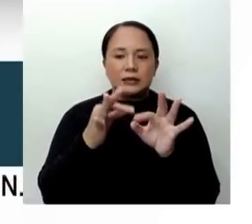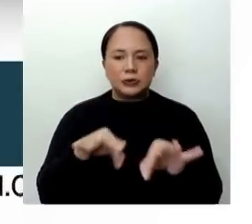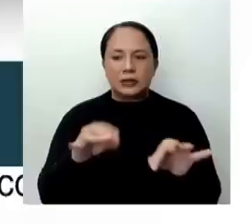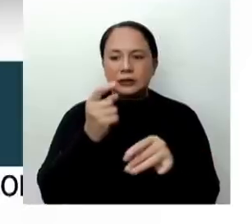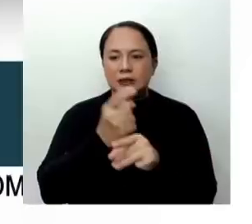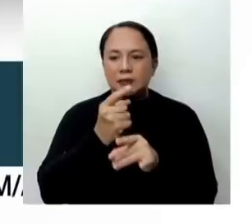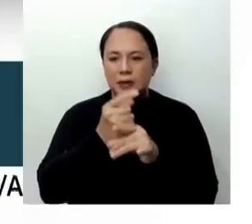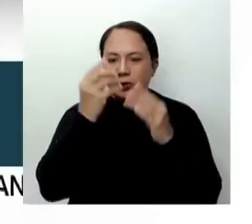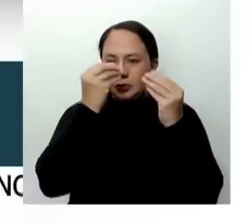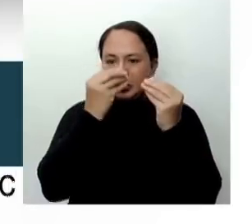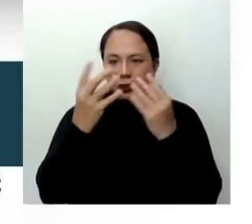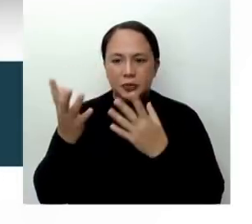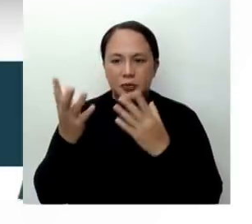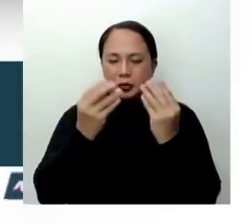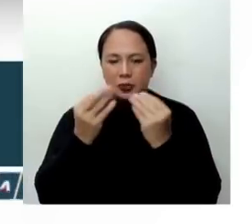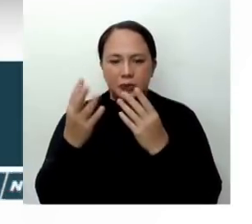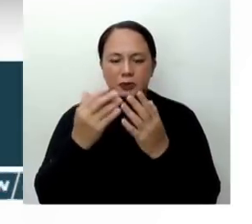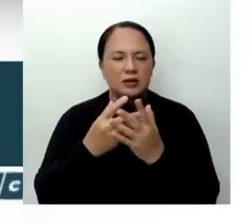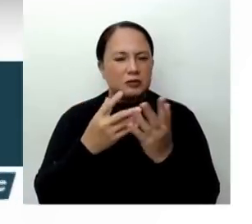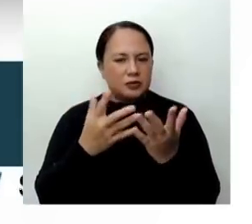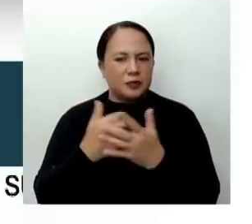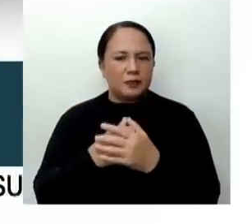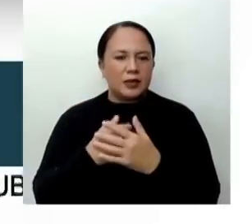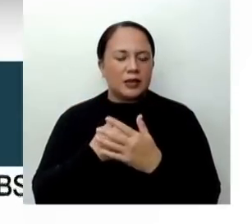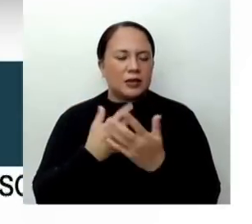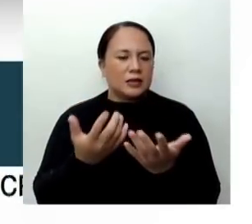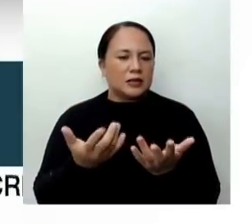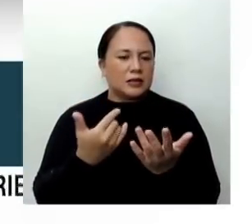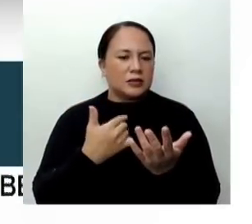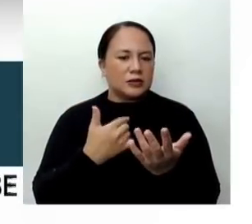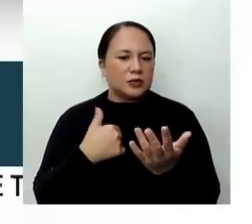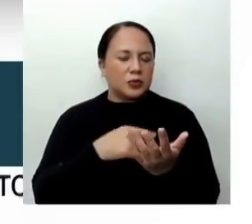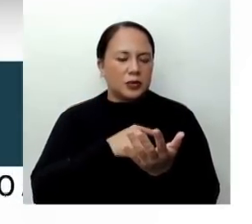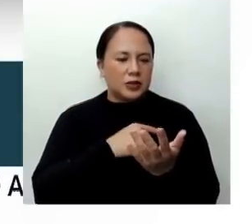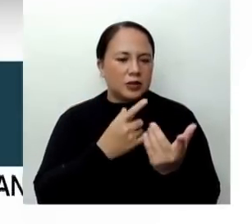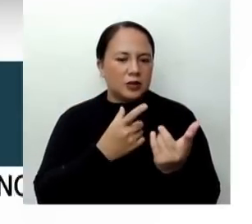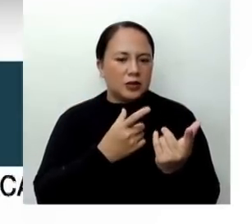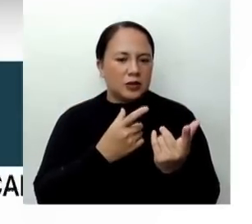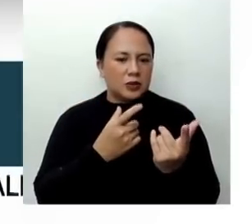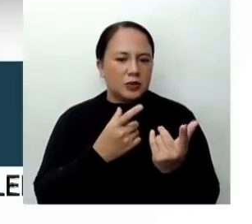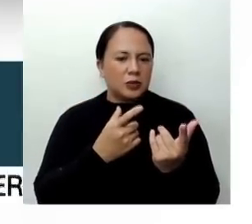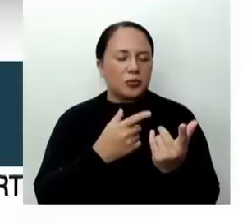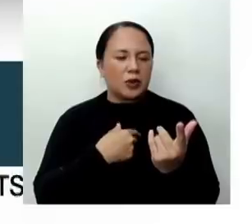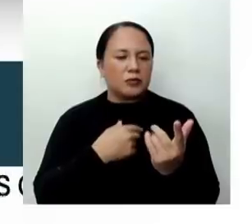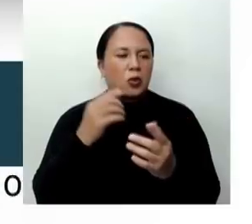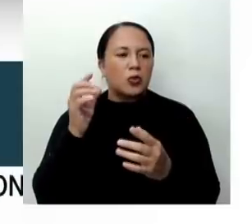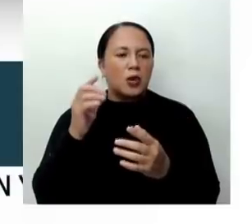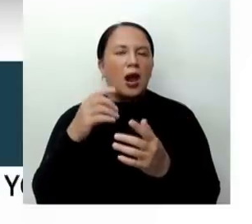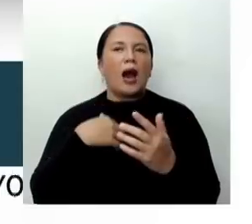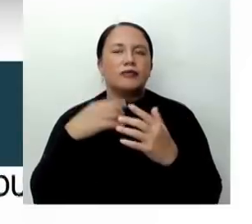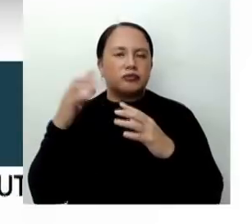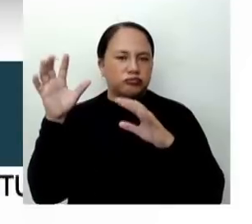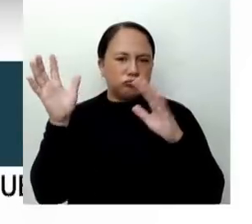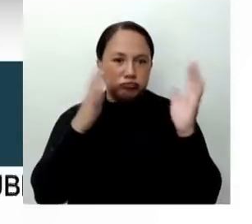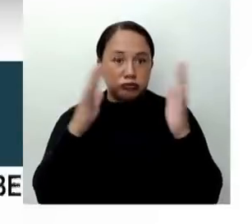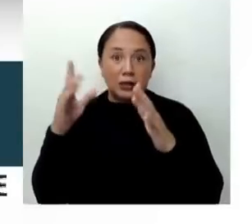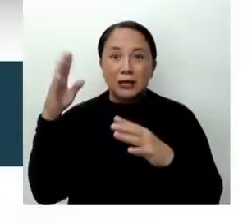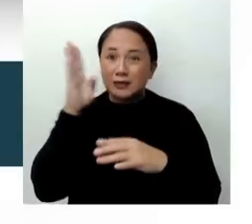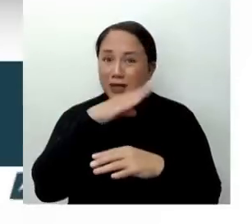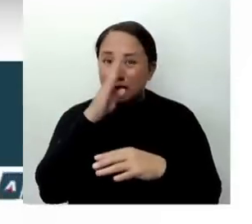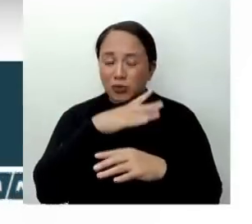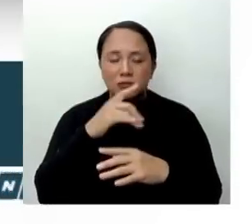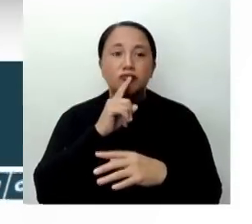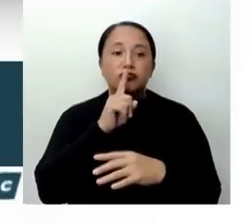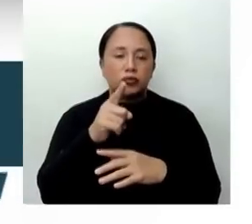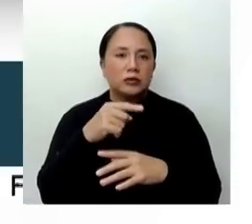na makarating sa kanila. Itong ating eastern seaboard po talaga ay very exposed sa entry ng mga bagyo. Hanggang Bicol po yan, in fact hanggang